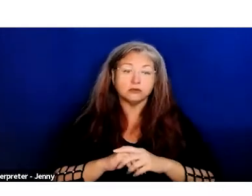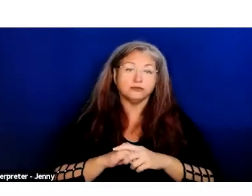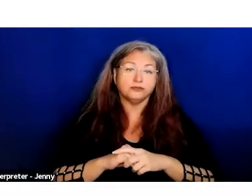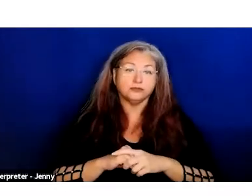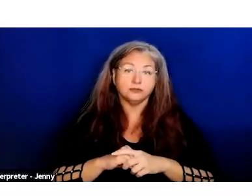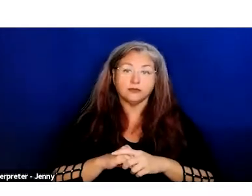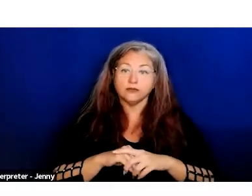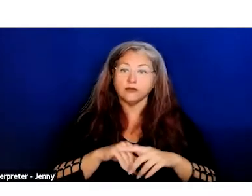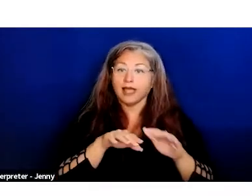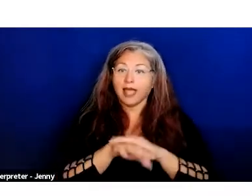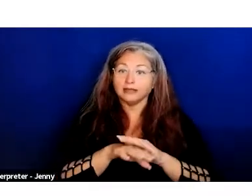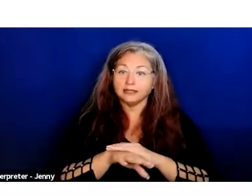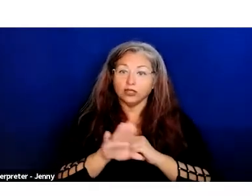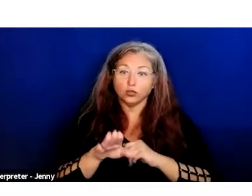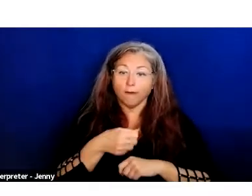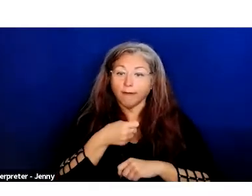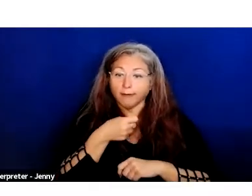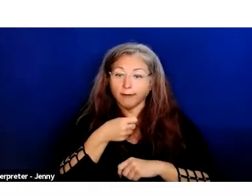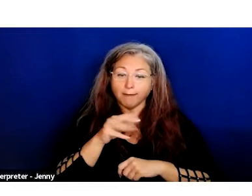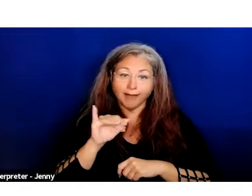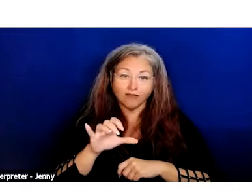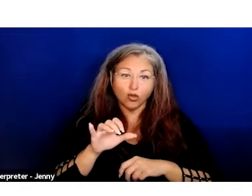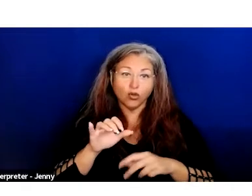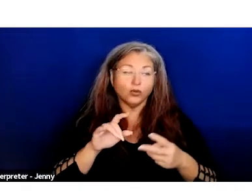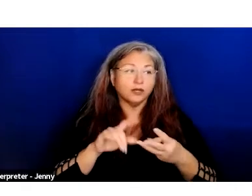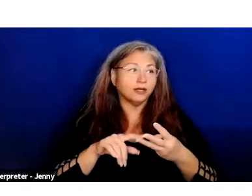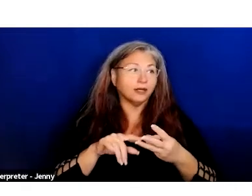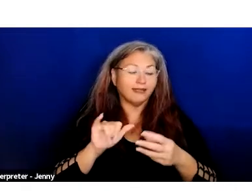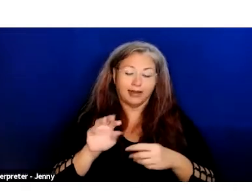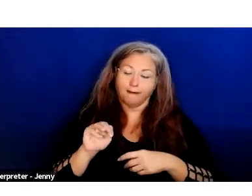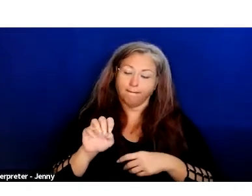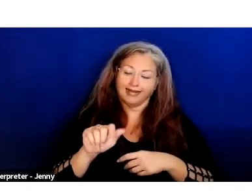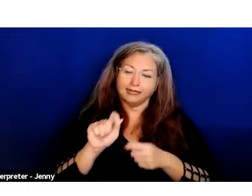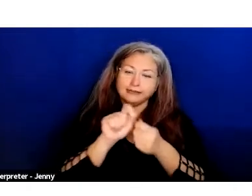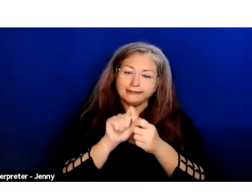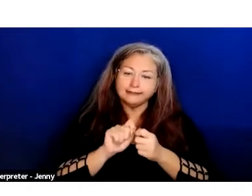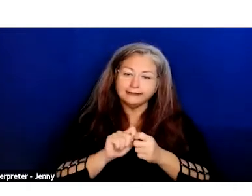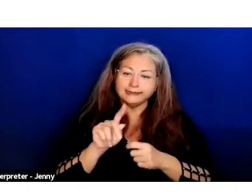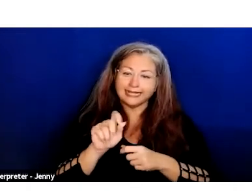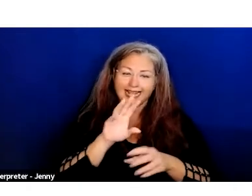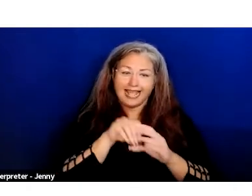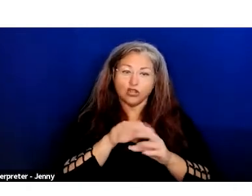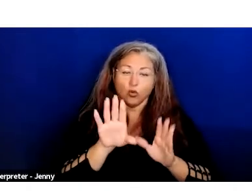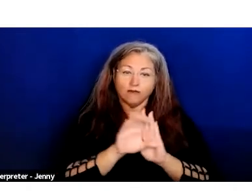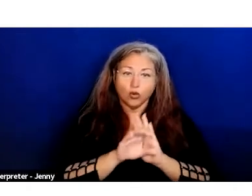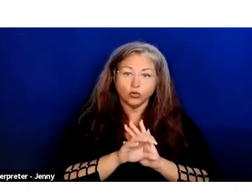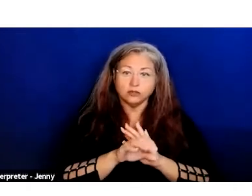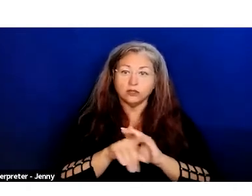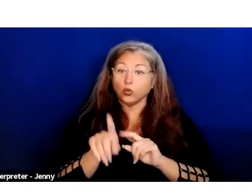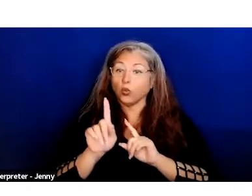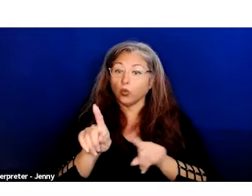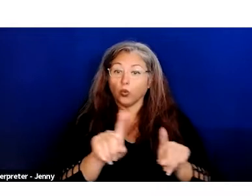the access to your microphone, the metadata within your photos, where you are